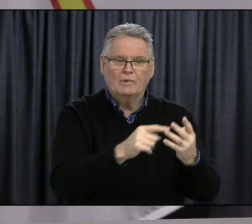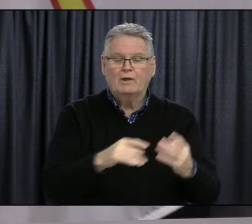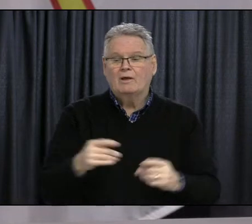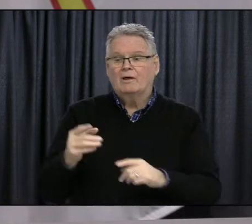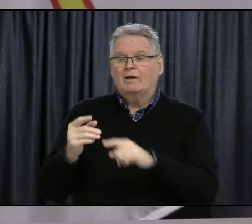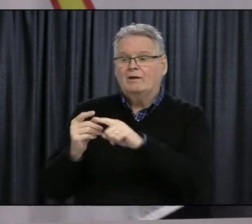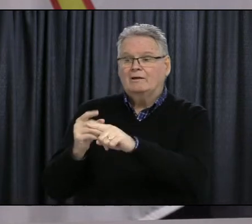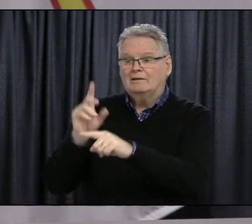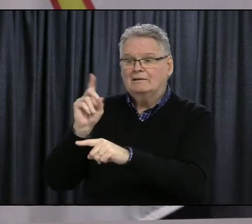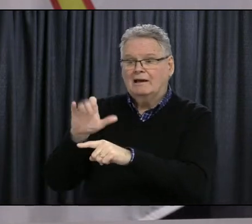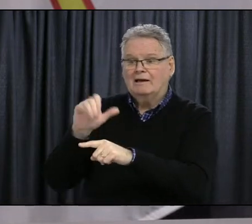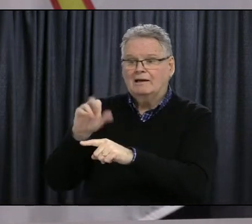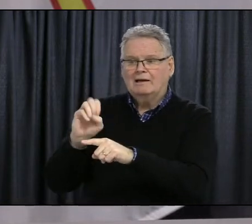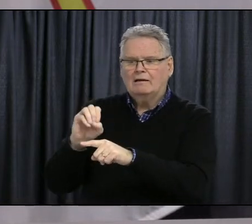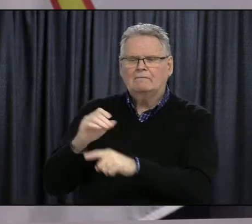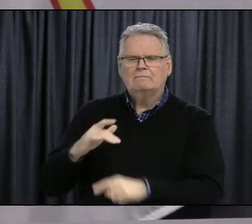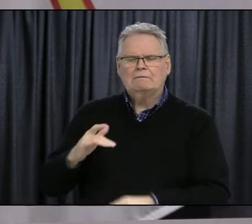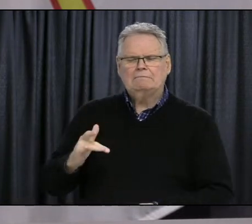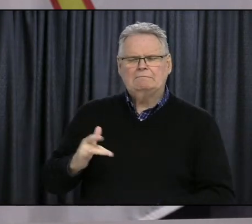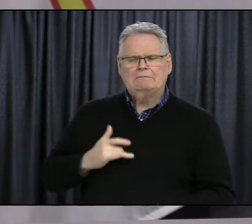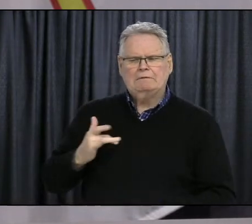somehow to a positive case.